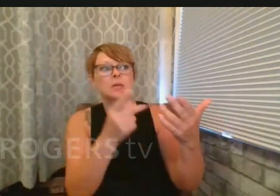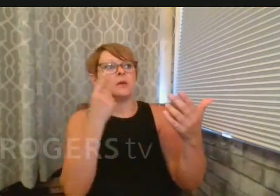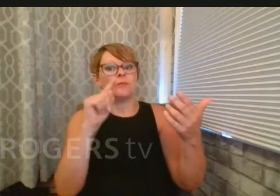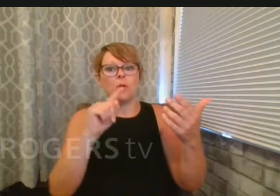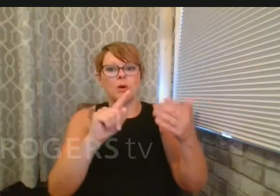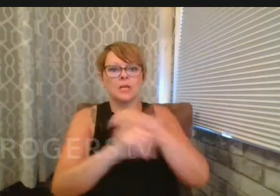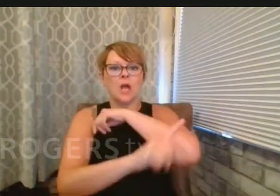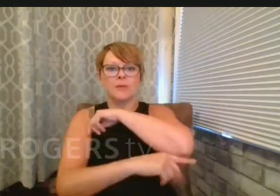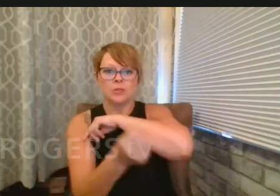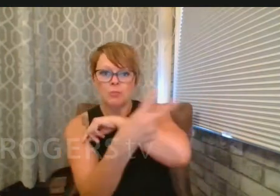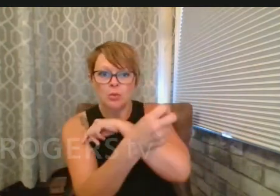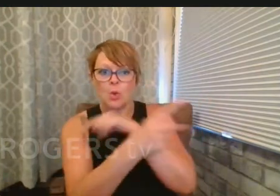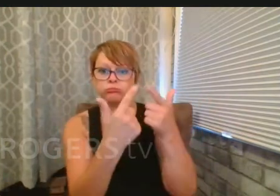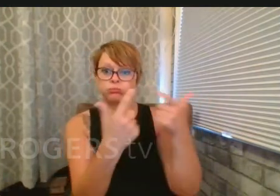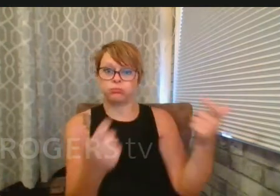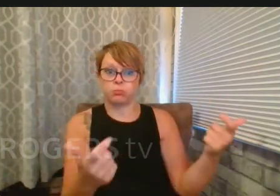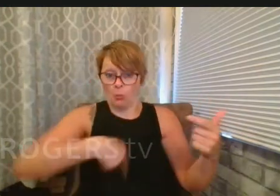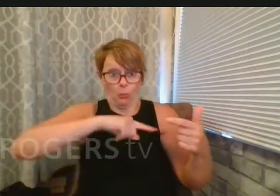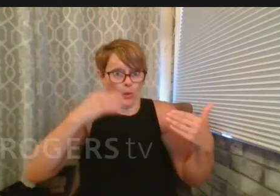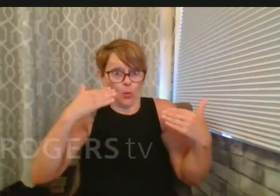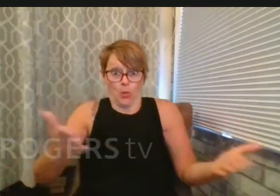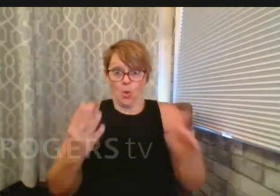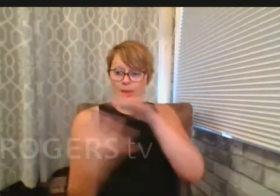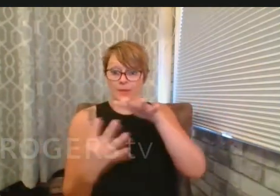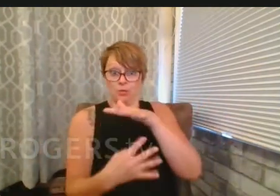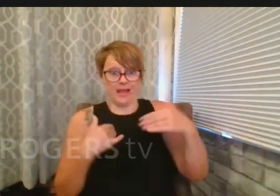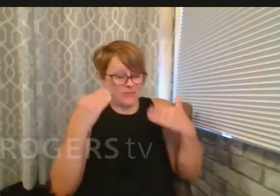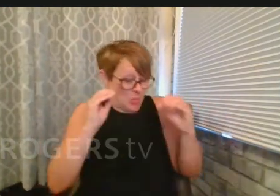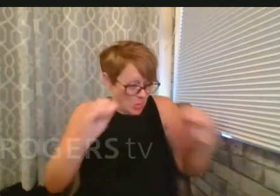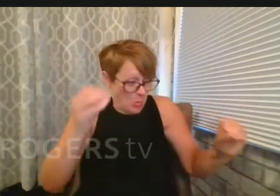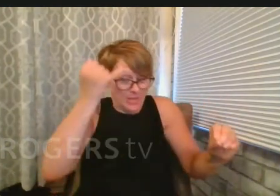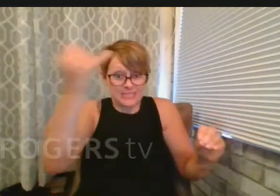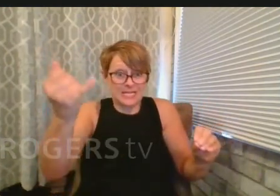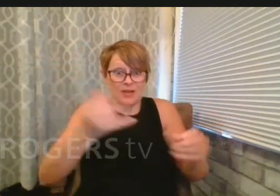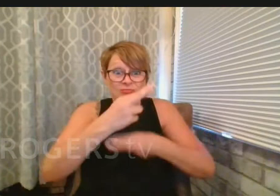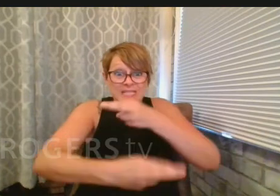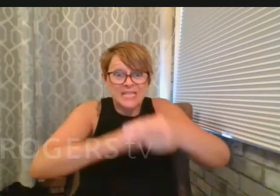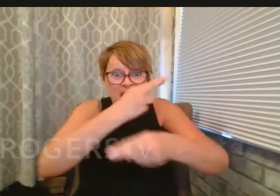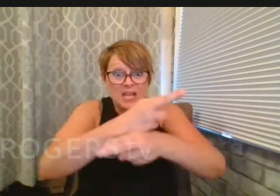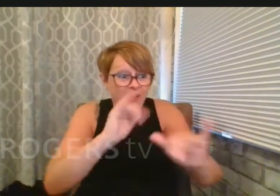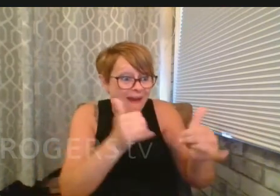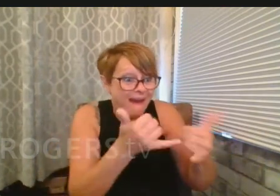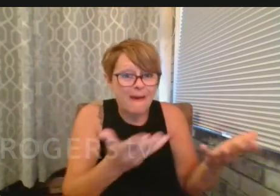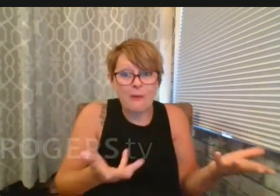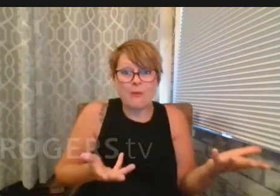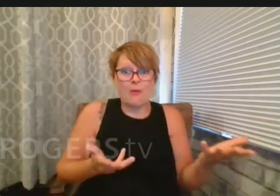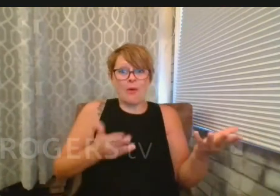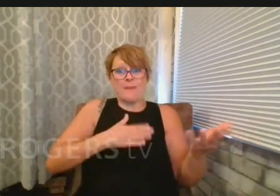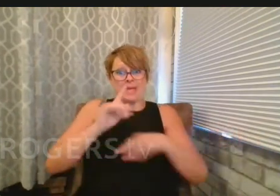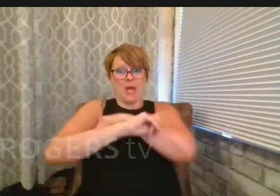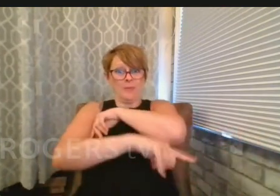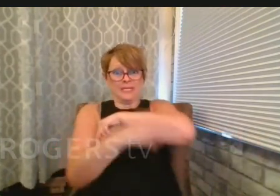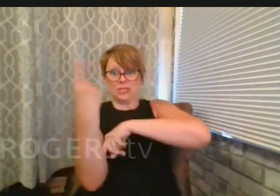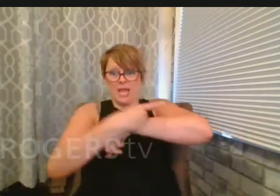things like that. We don't know. As an immigrant, I had no idea how to recycle things, what my garbage day was. I mean, these